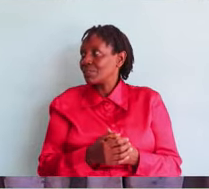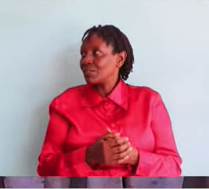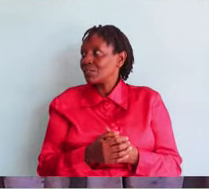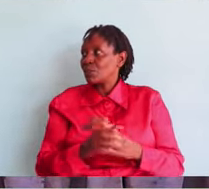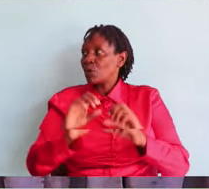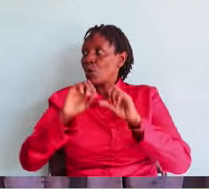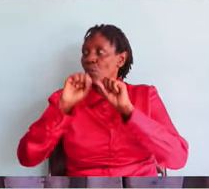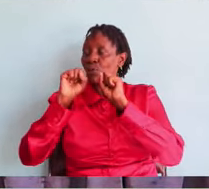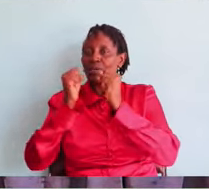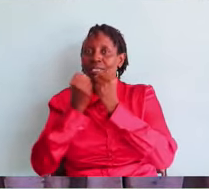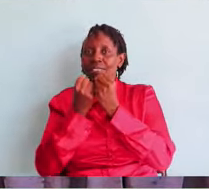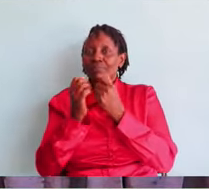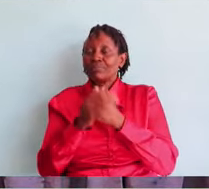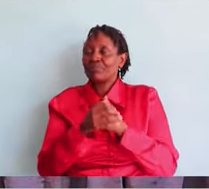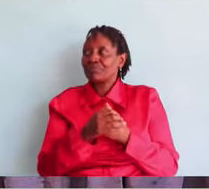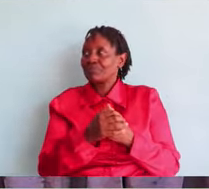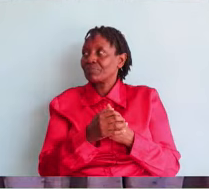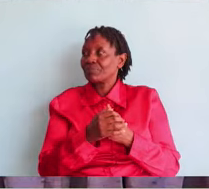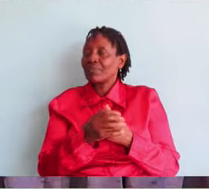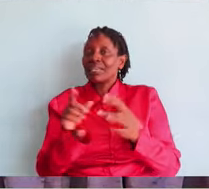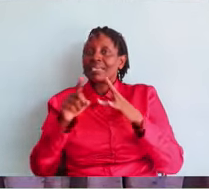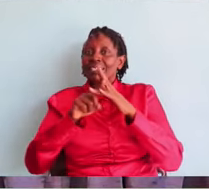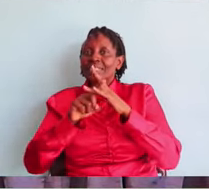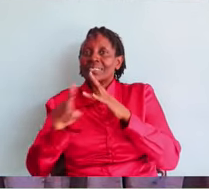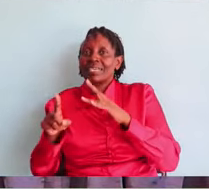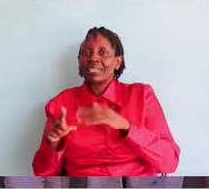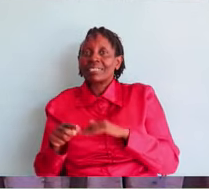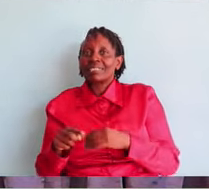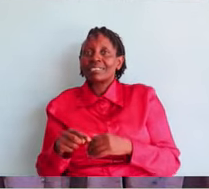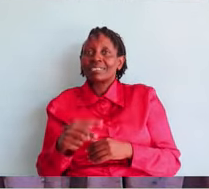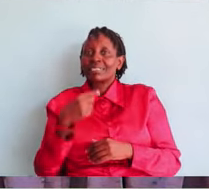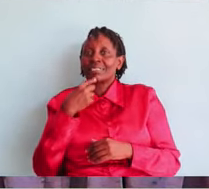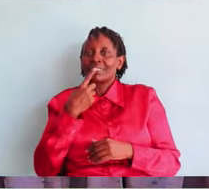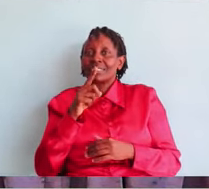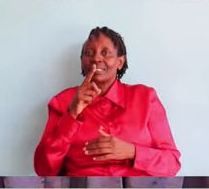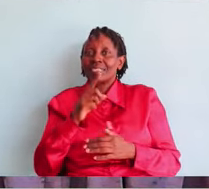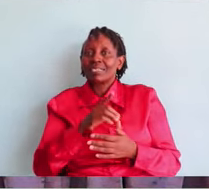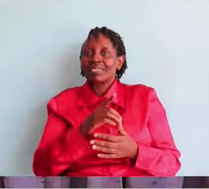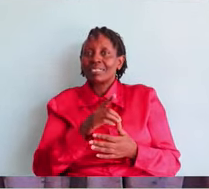community. So I'll start by defining community,